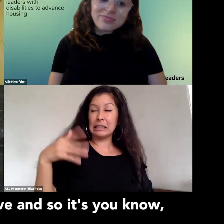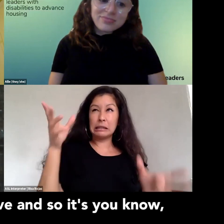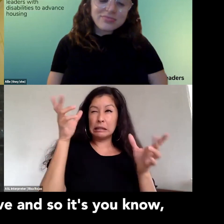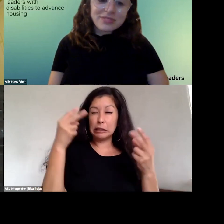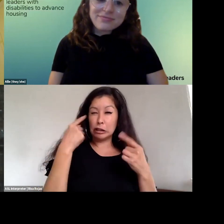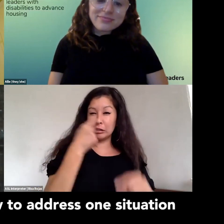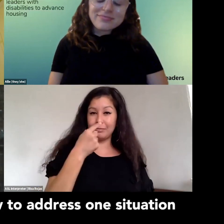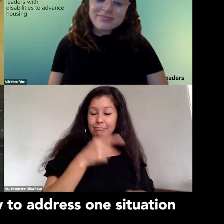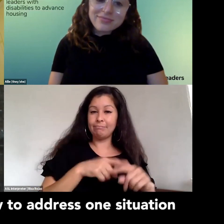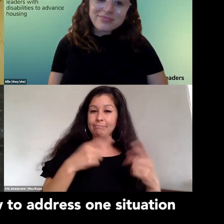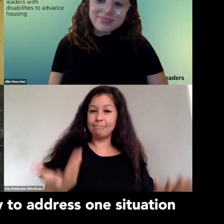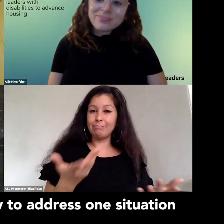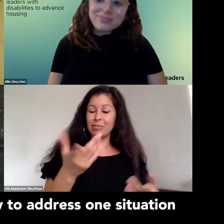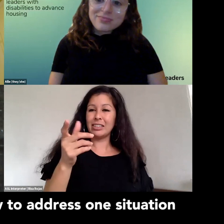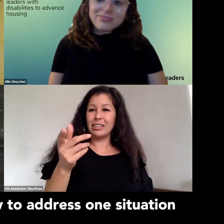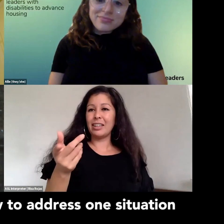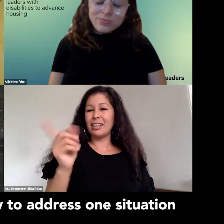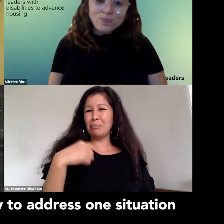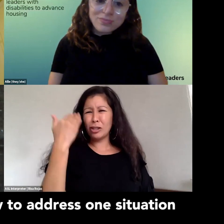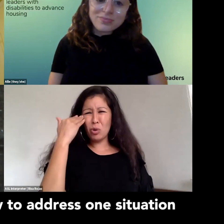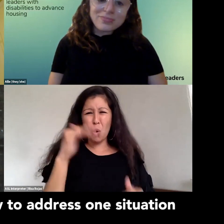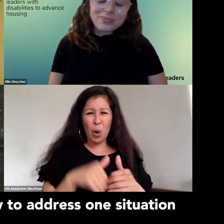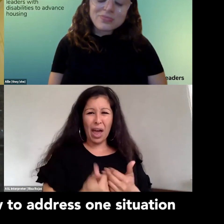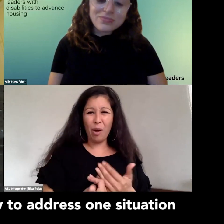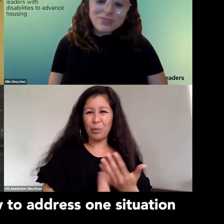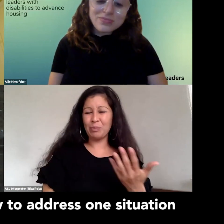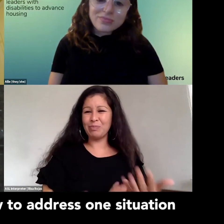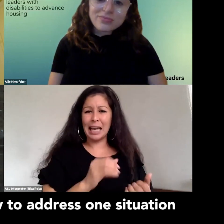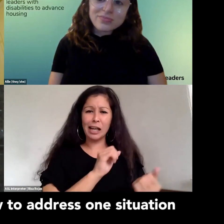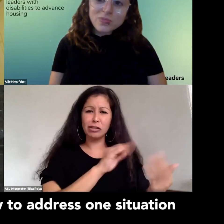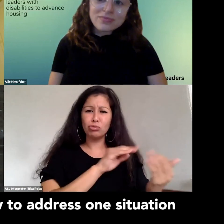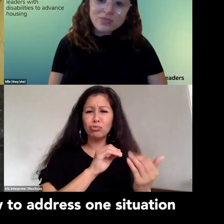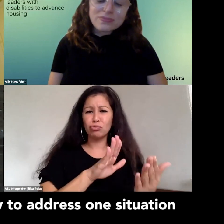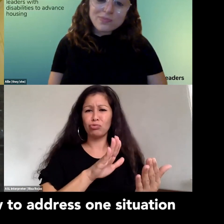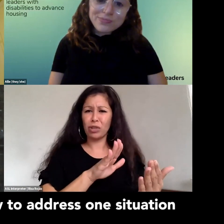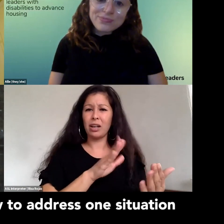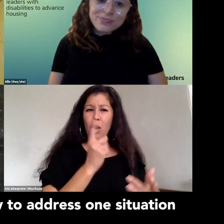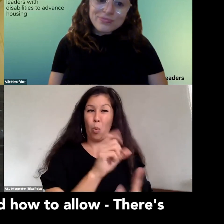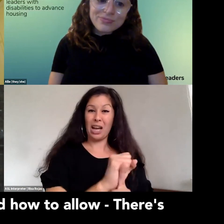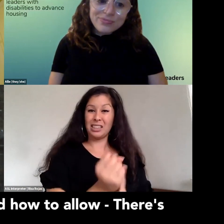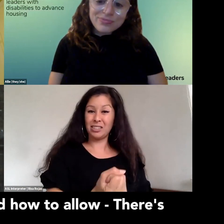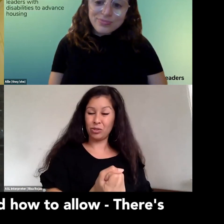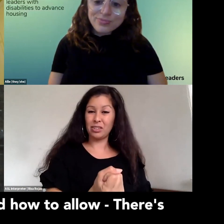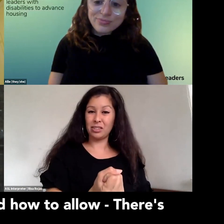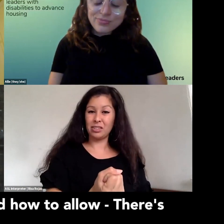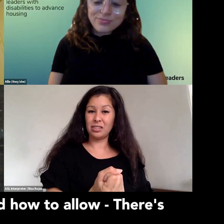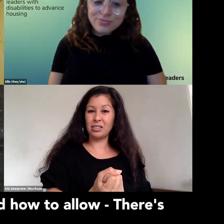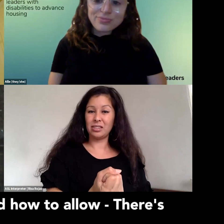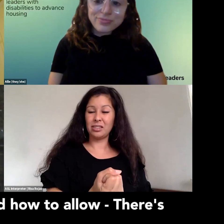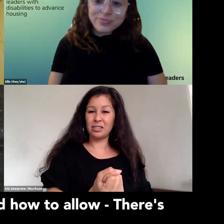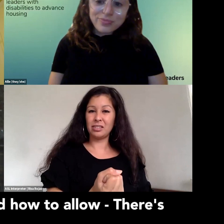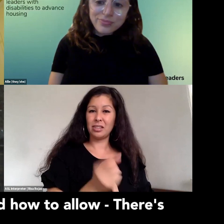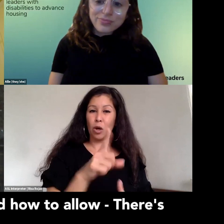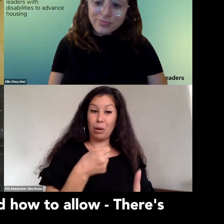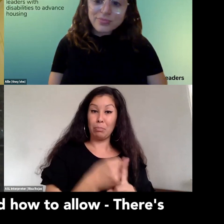it's, you know, you've got to know how to address one situation at a particular time, and how